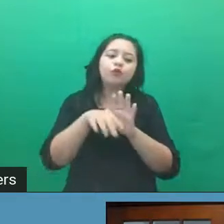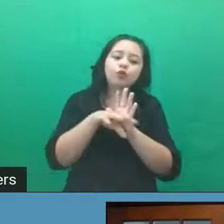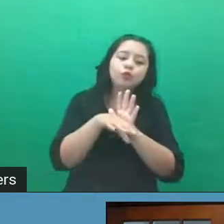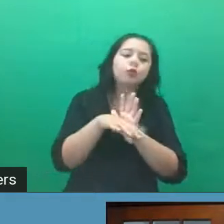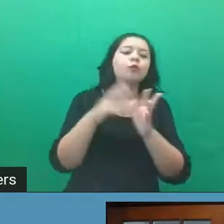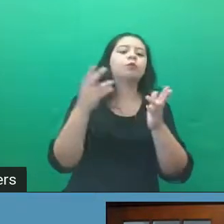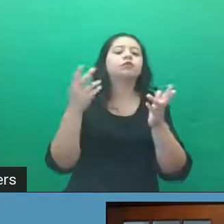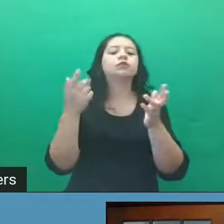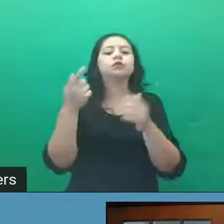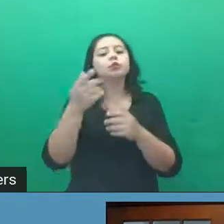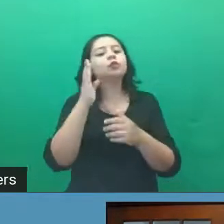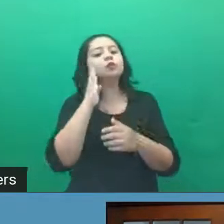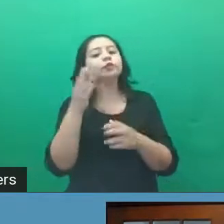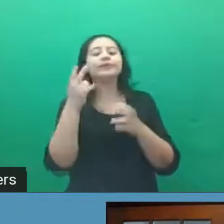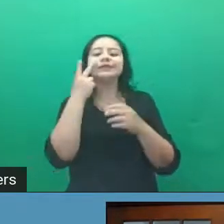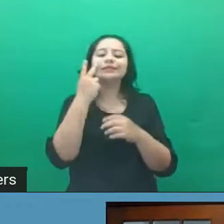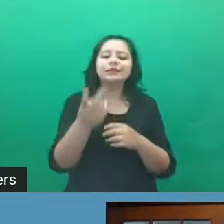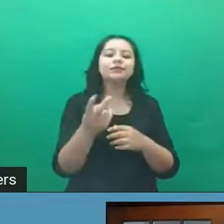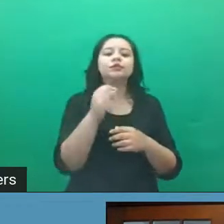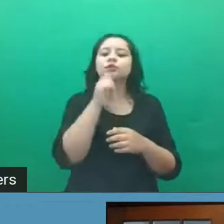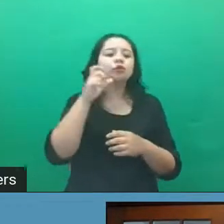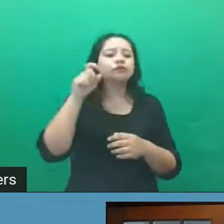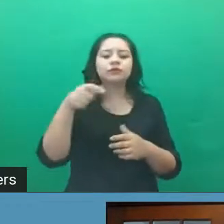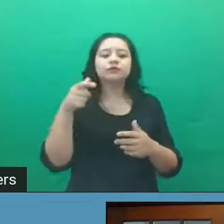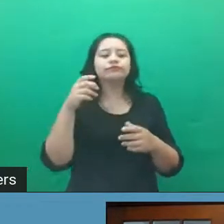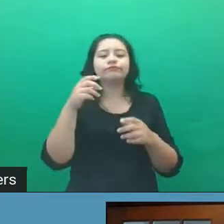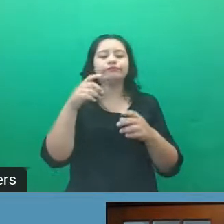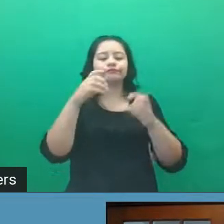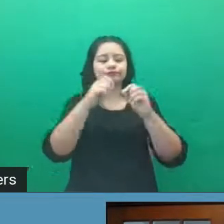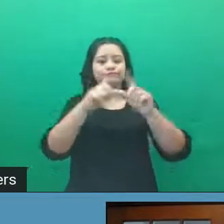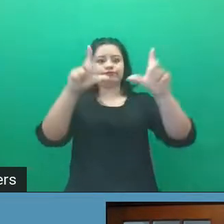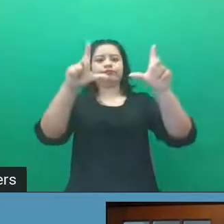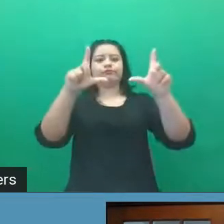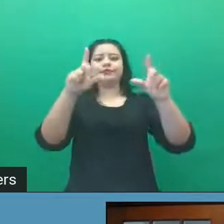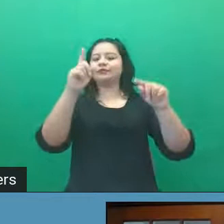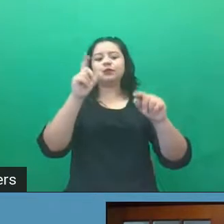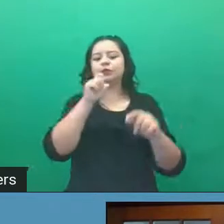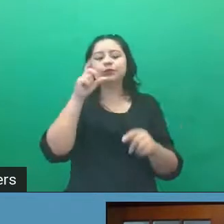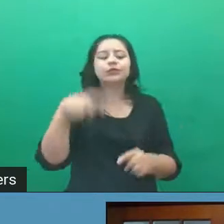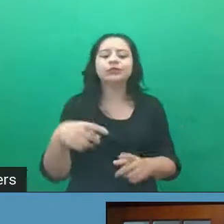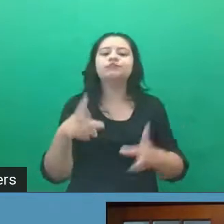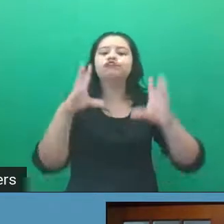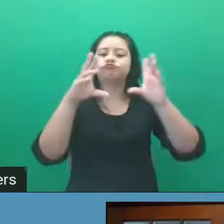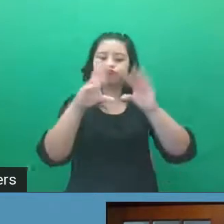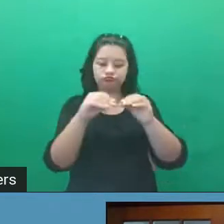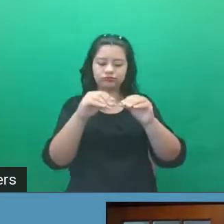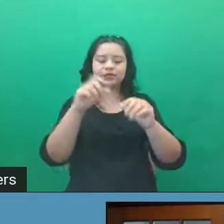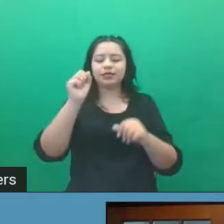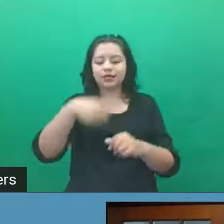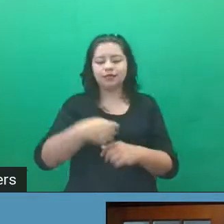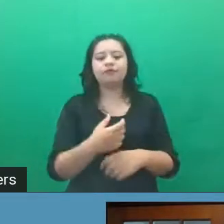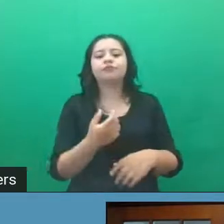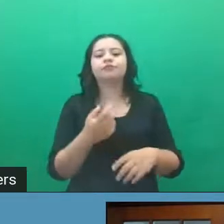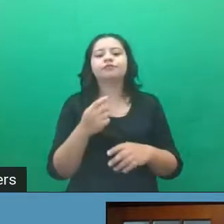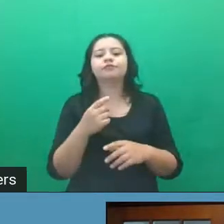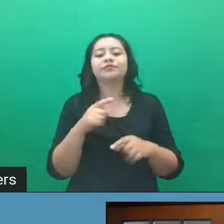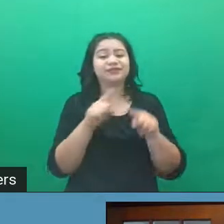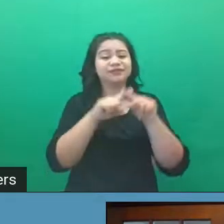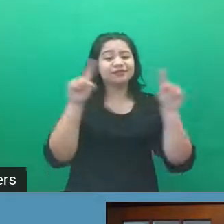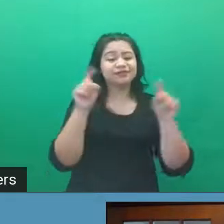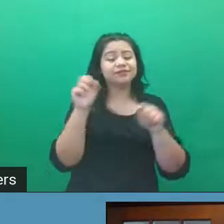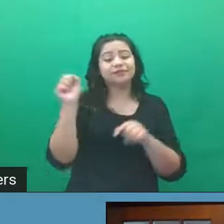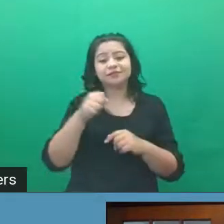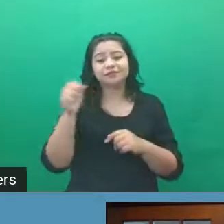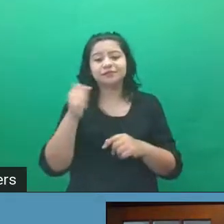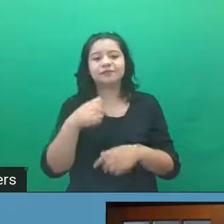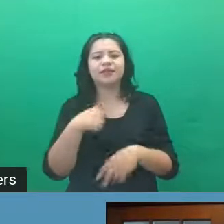and you will be seen, and you don't have to have your camera on, but yeah, webinars and meetings are very different. And I mentioned that in